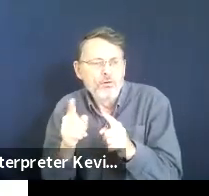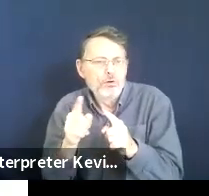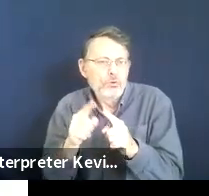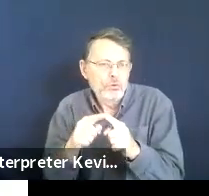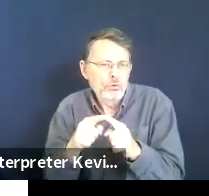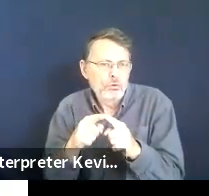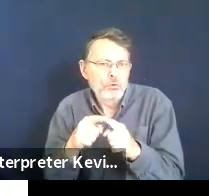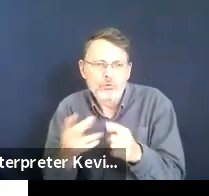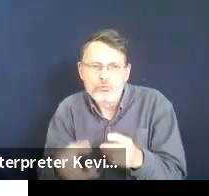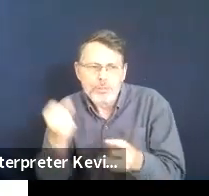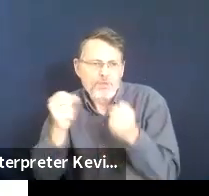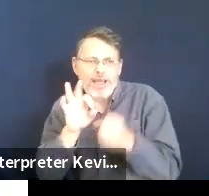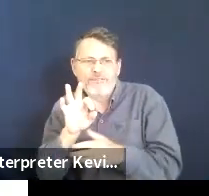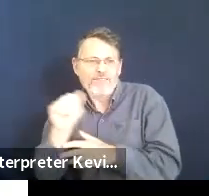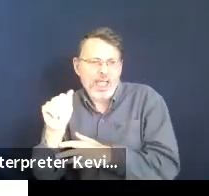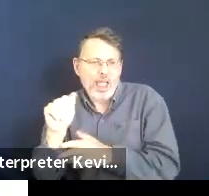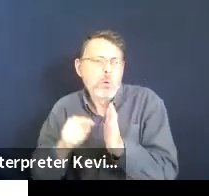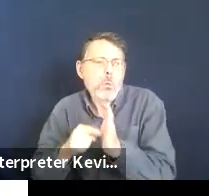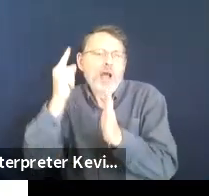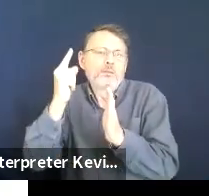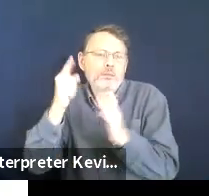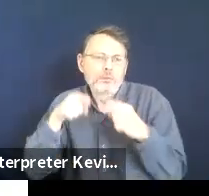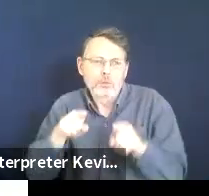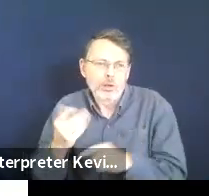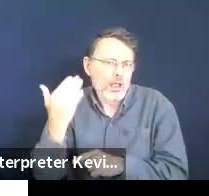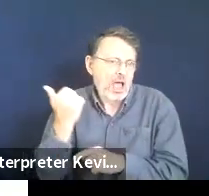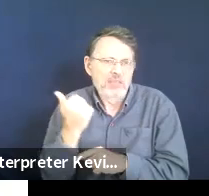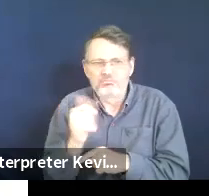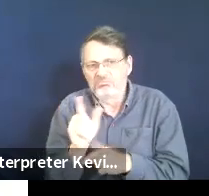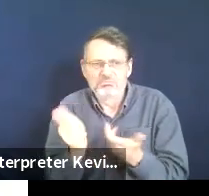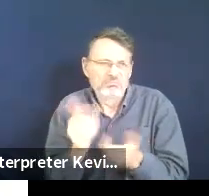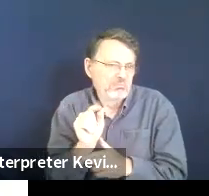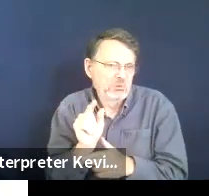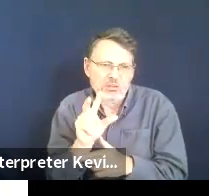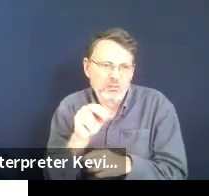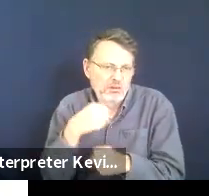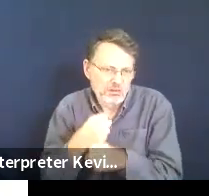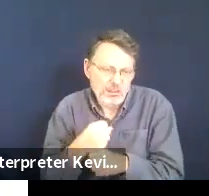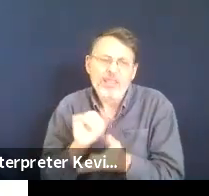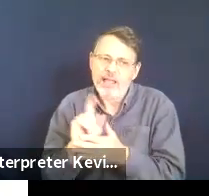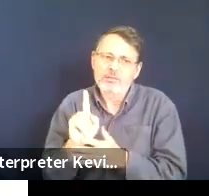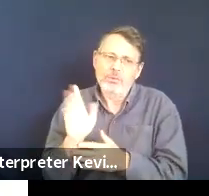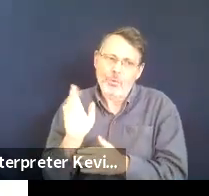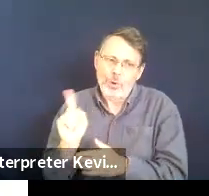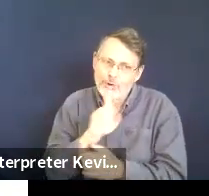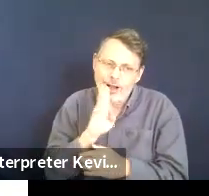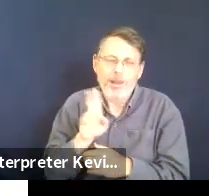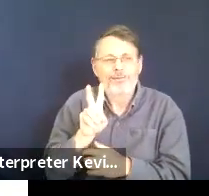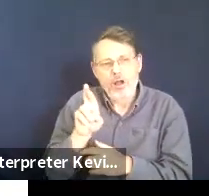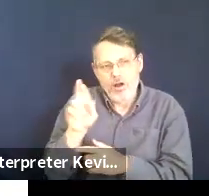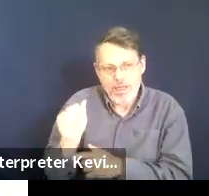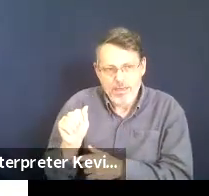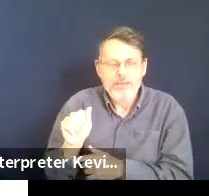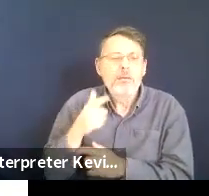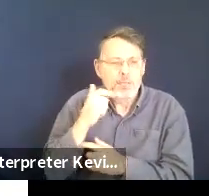of removing FFA once in the past couple of decades. So that's why we talk about voluntary resolution agreements,